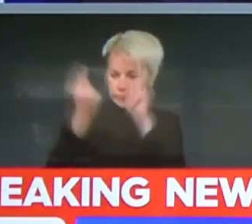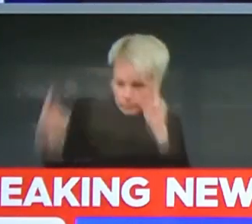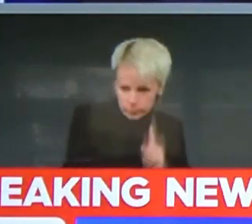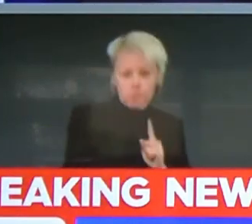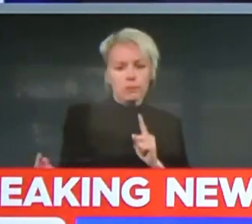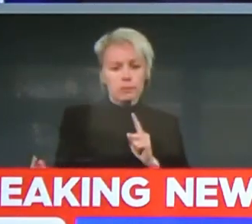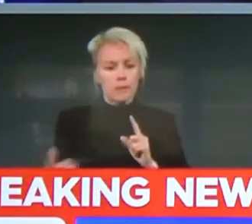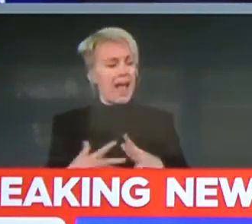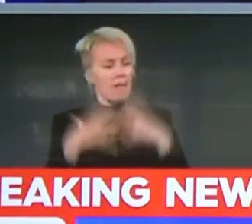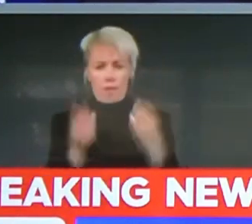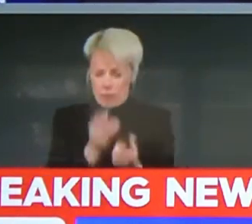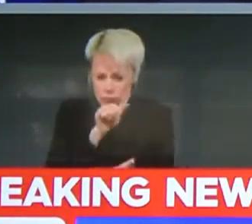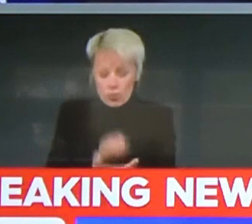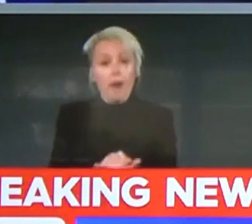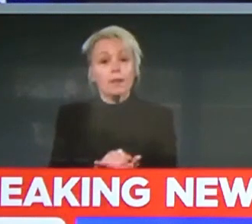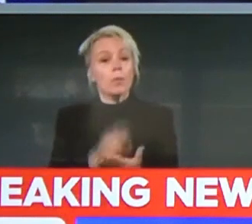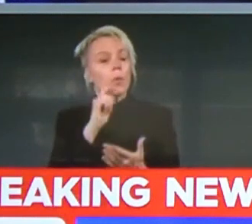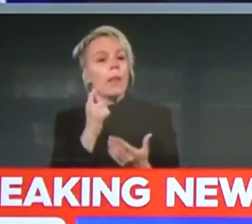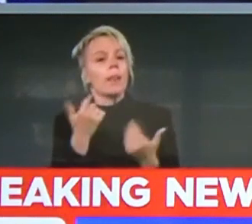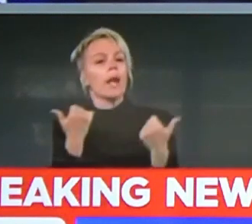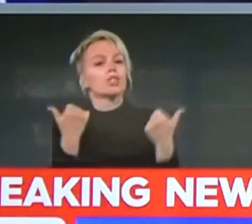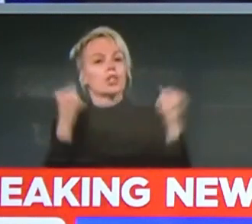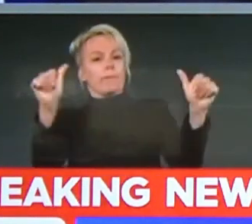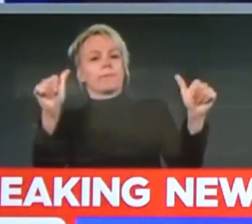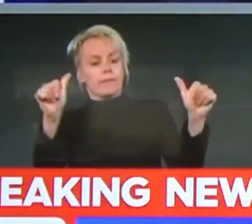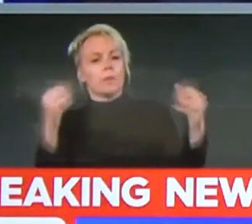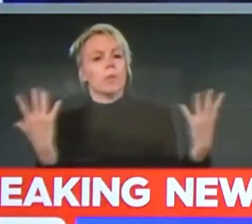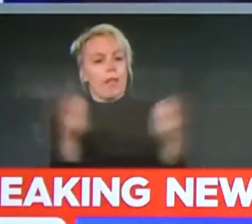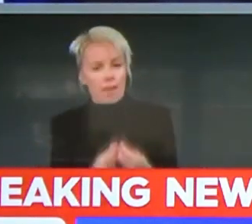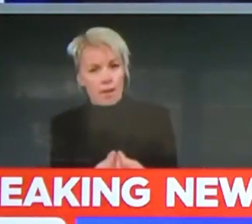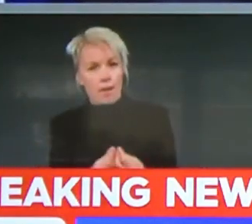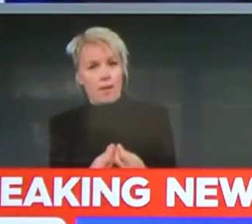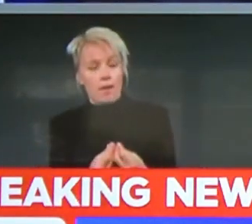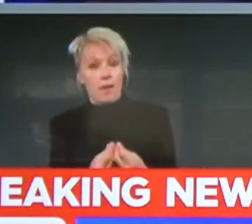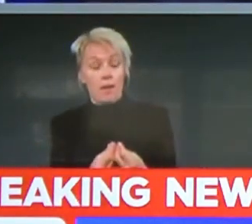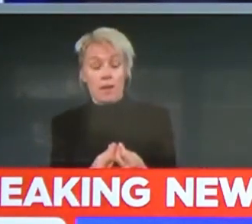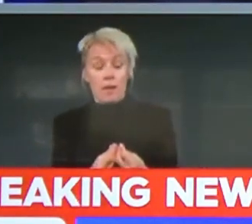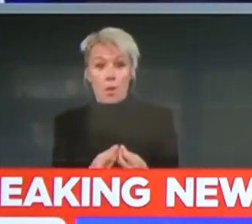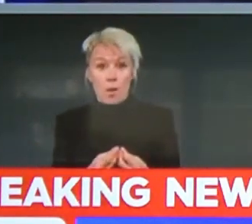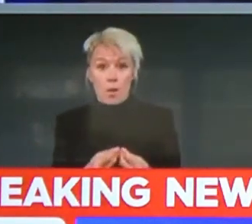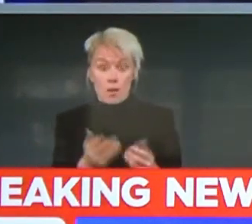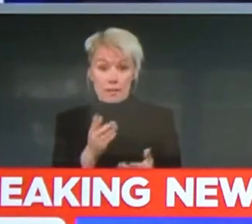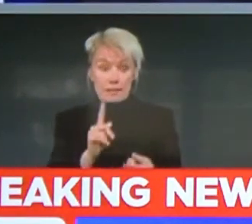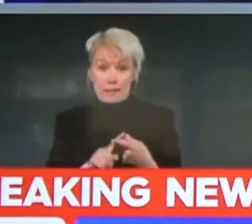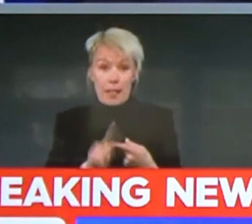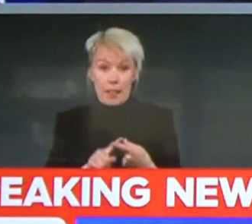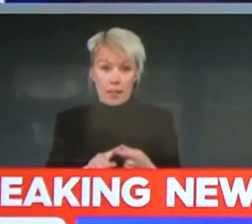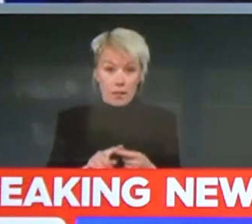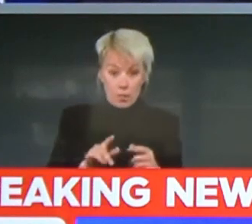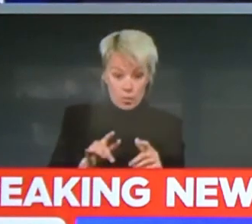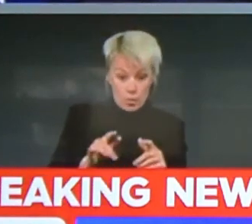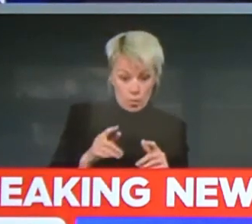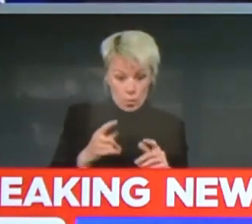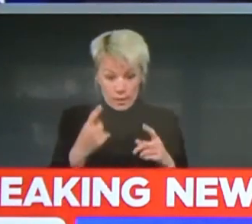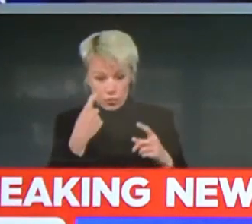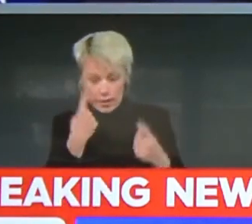point, that will achieve the outcomes that we want. And we haven't even seen yet what the early implementation of our